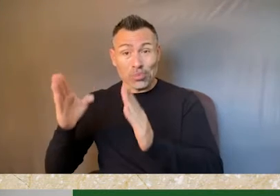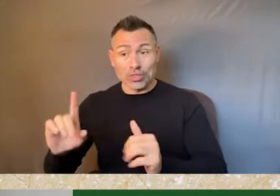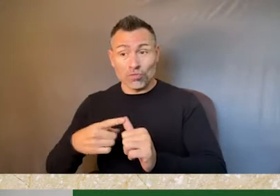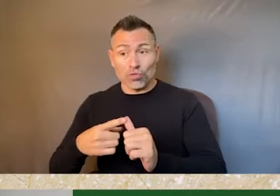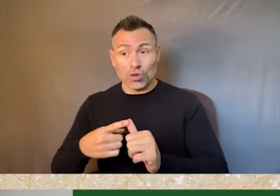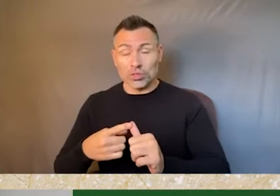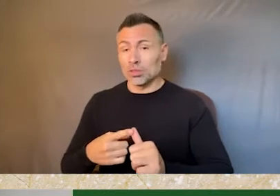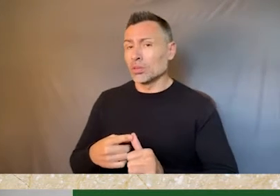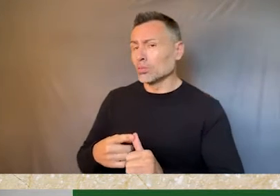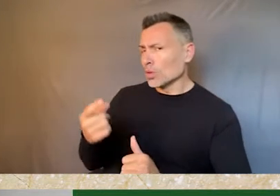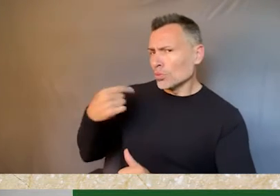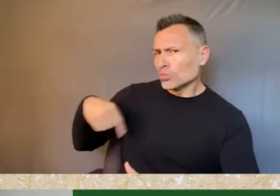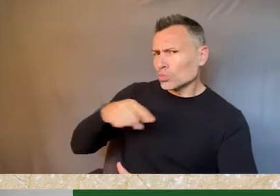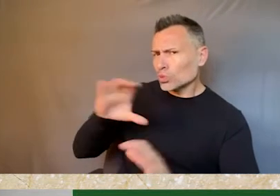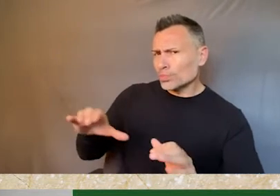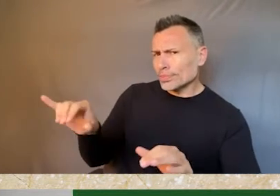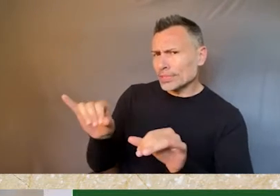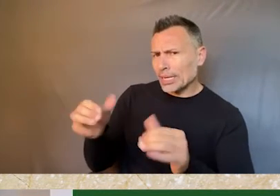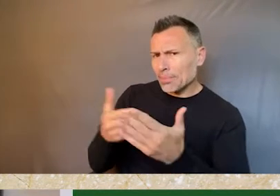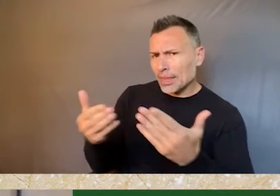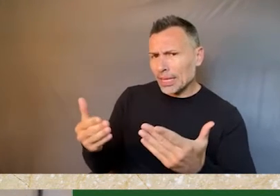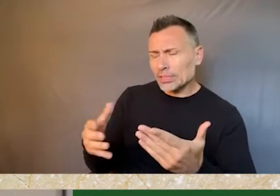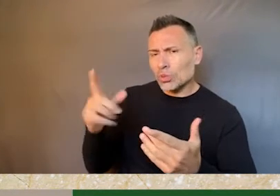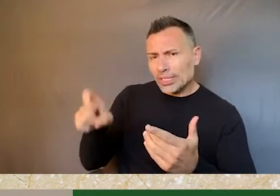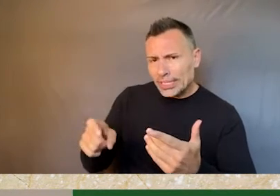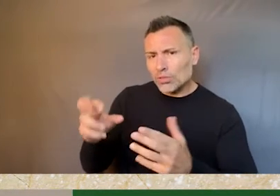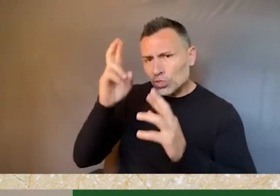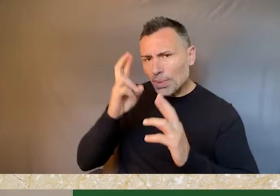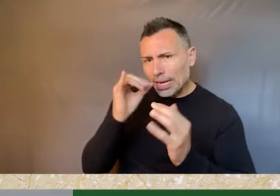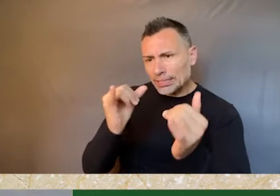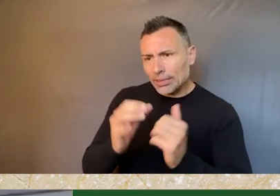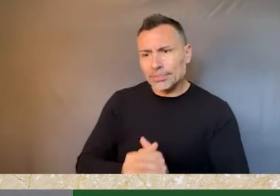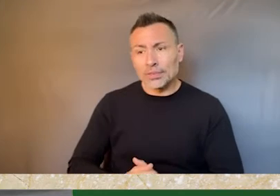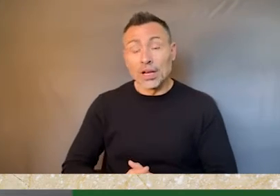We need the same things that every person needs, like respect. Good morning, everyone.